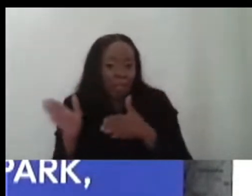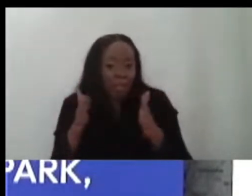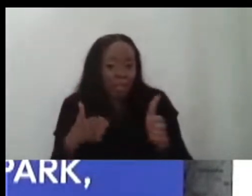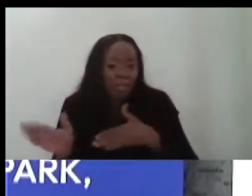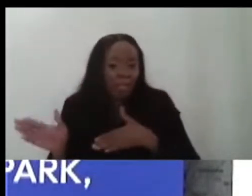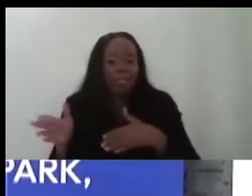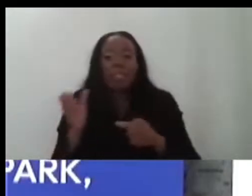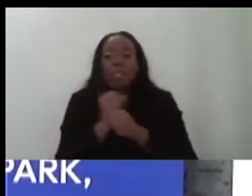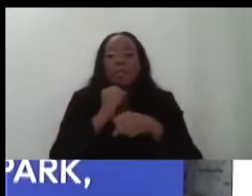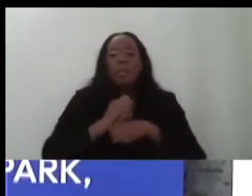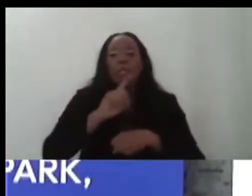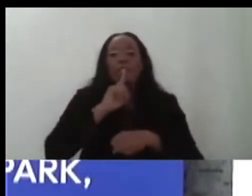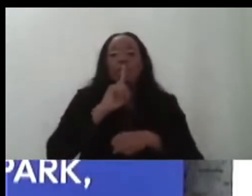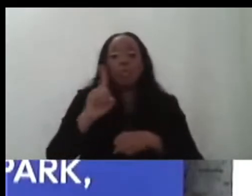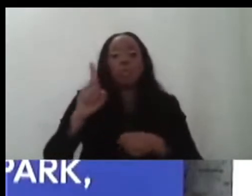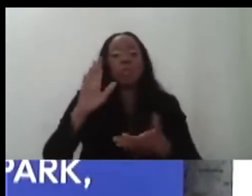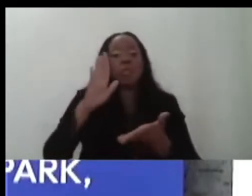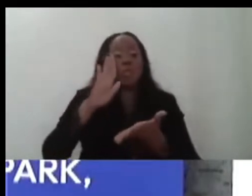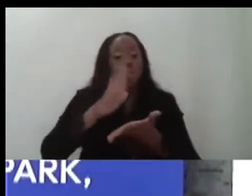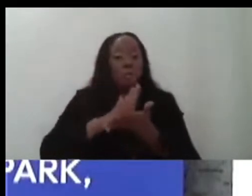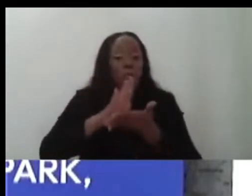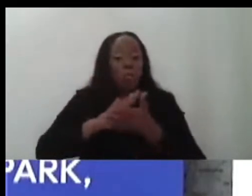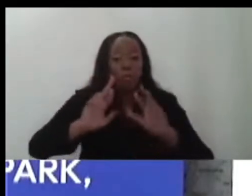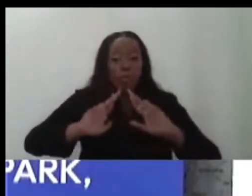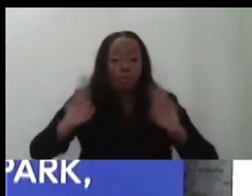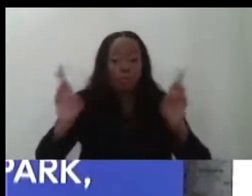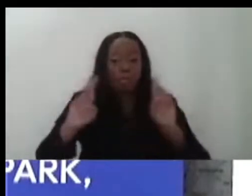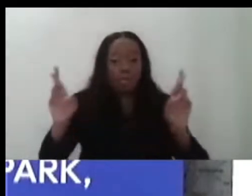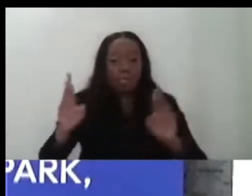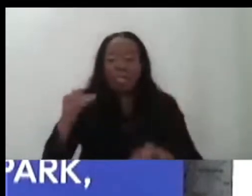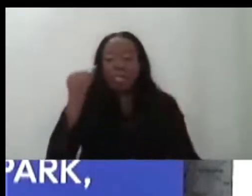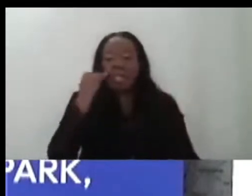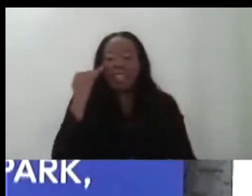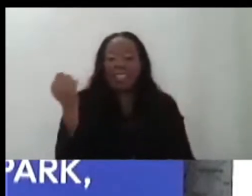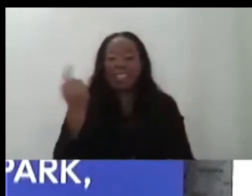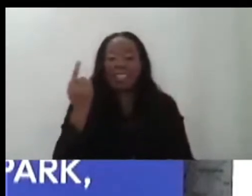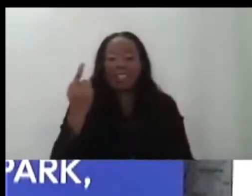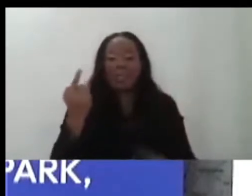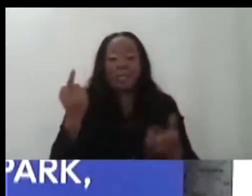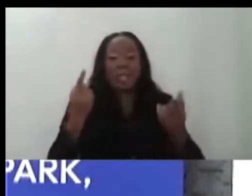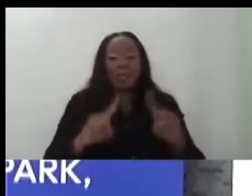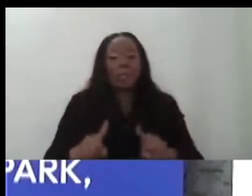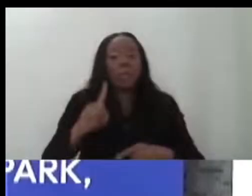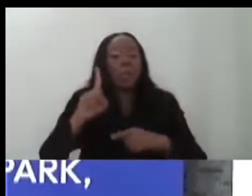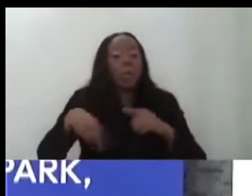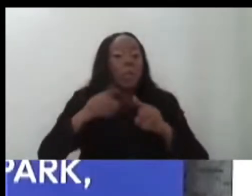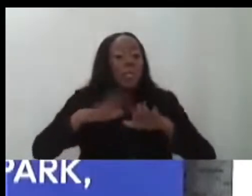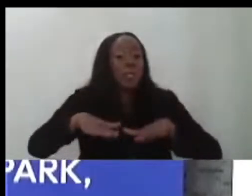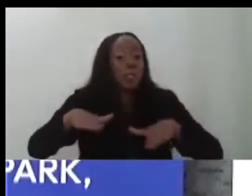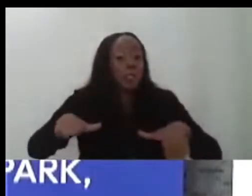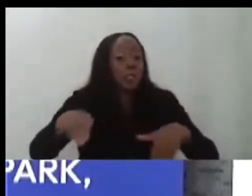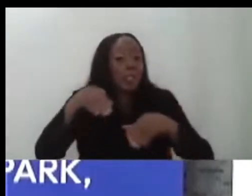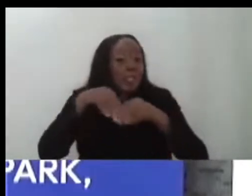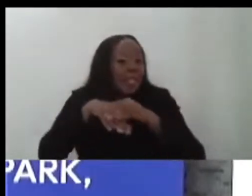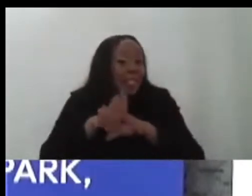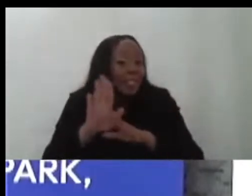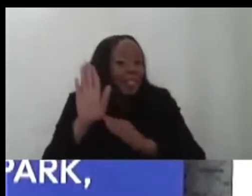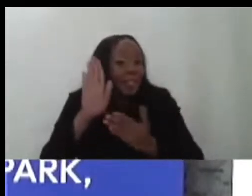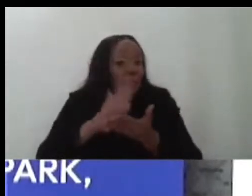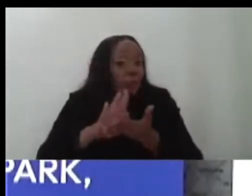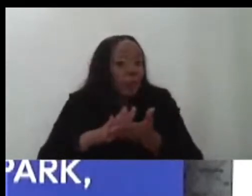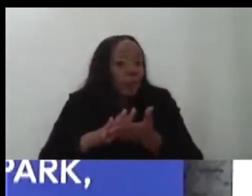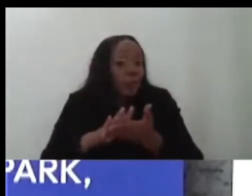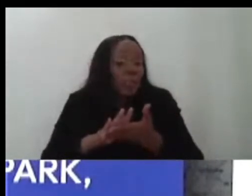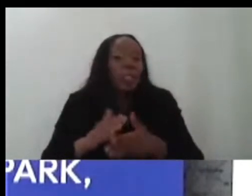readying the school population that if indeed something happens while they're at school, they know what they're supposed to be